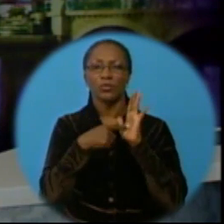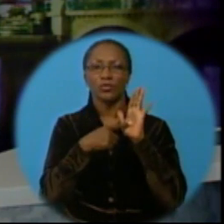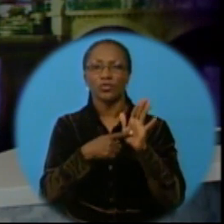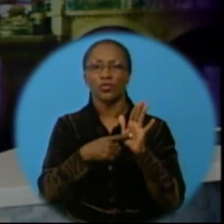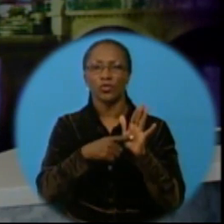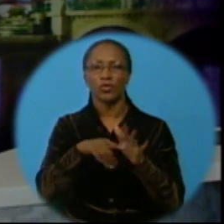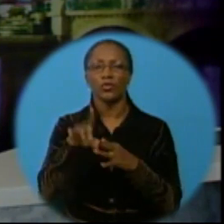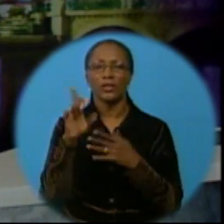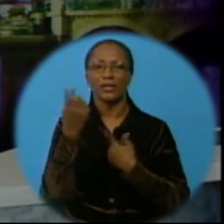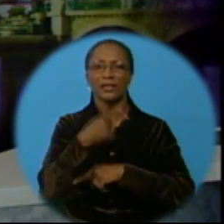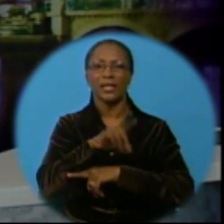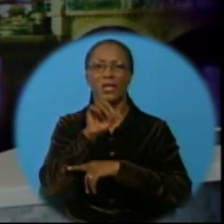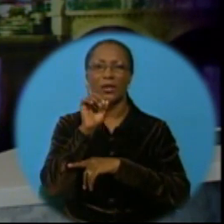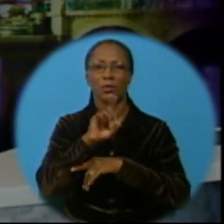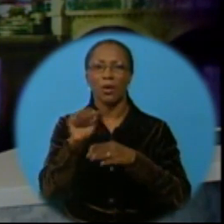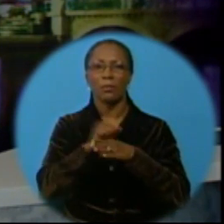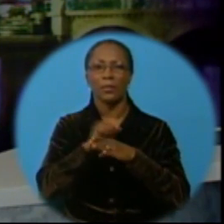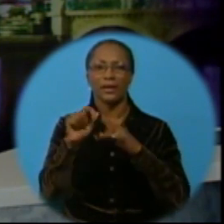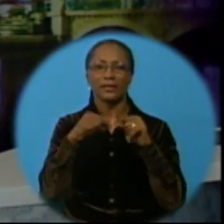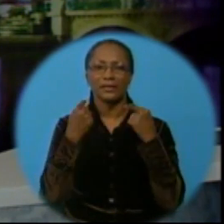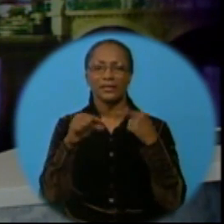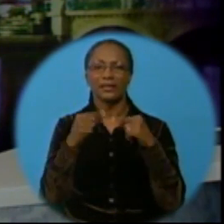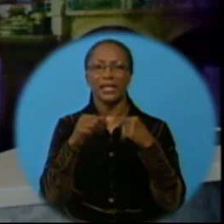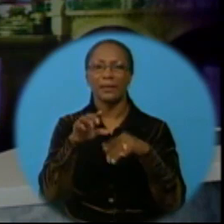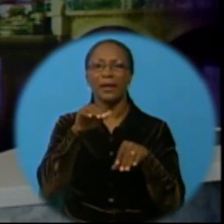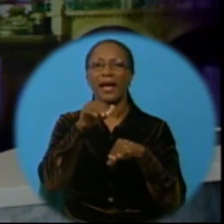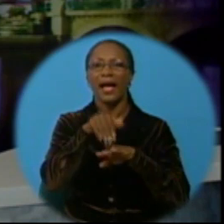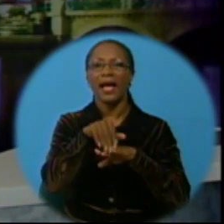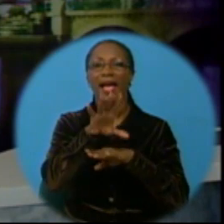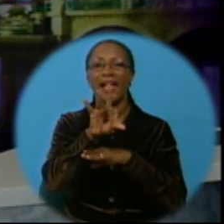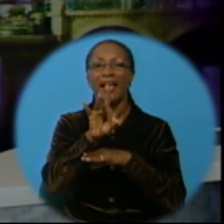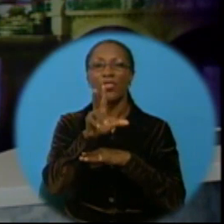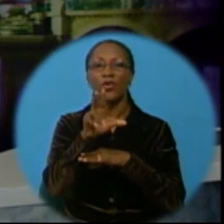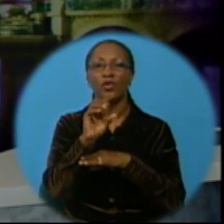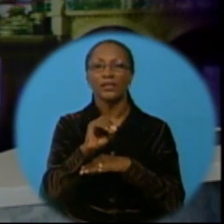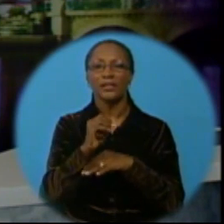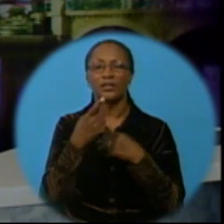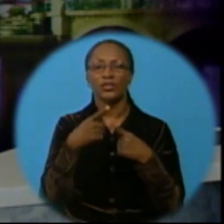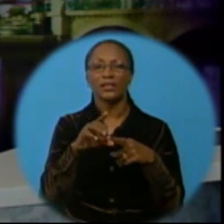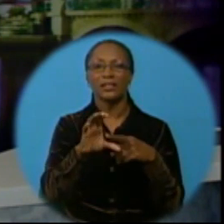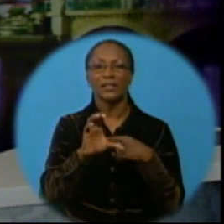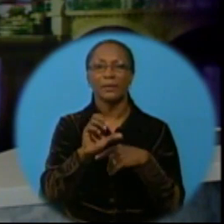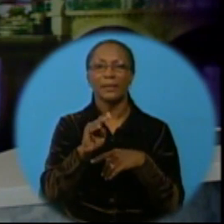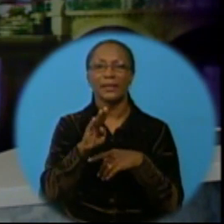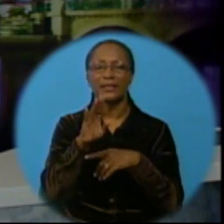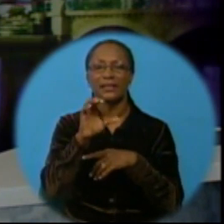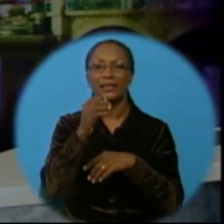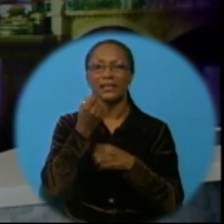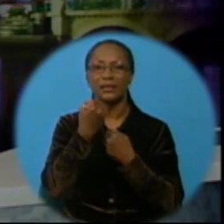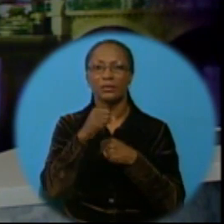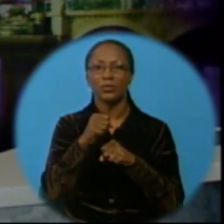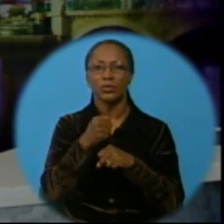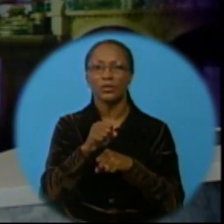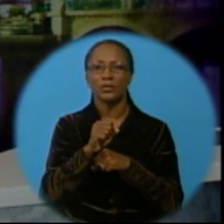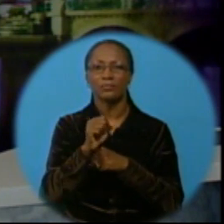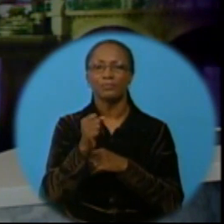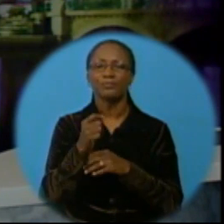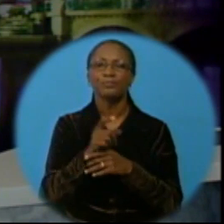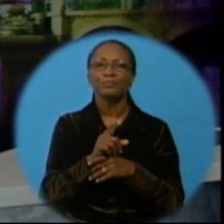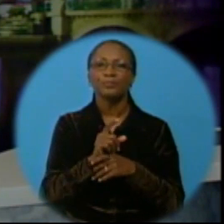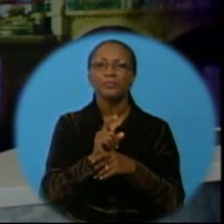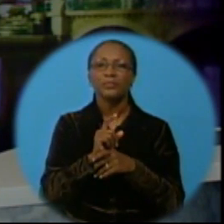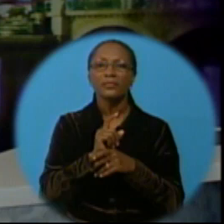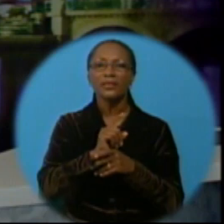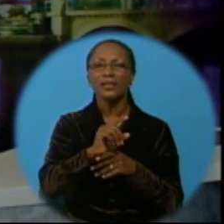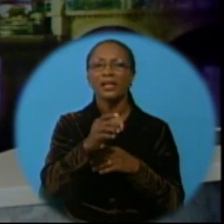game later at 8.30 during CBC Sports on TV8. Meanwhile, on day one of the four-day game between the High Performance Centre